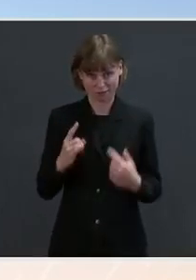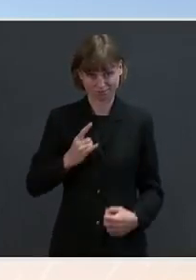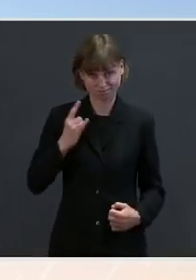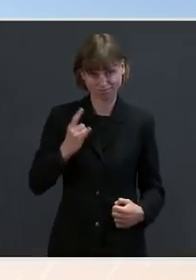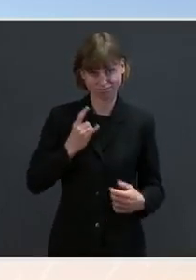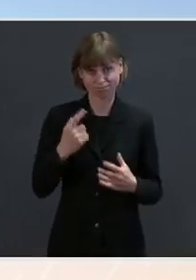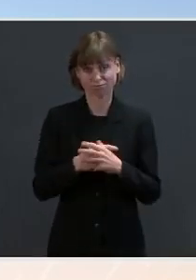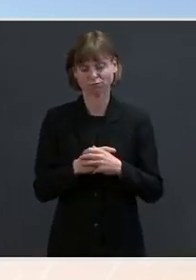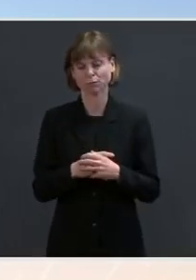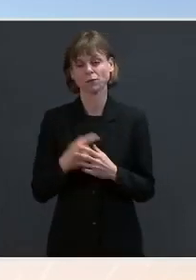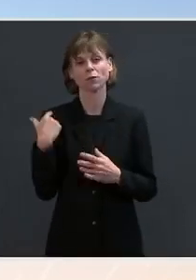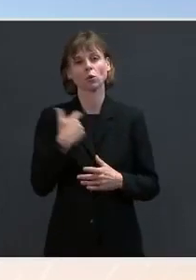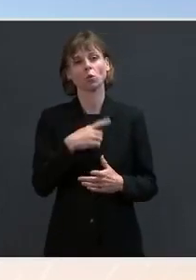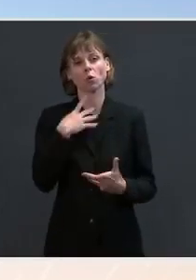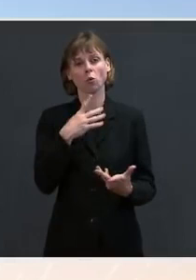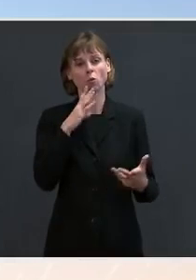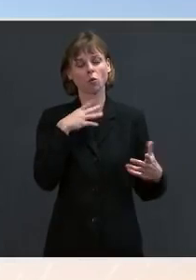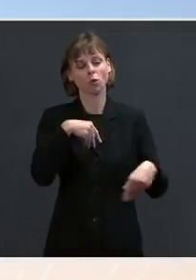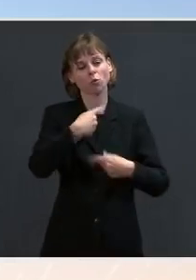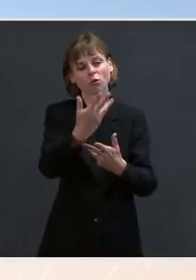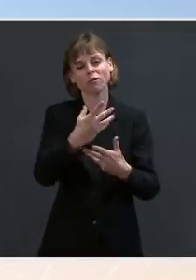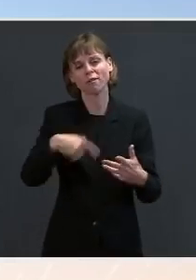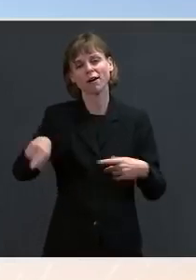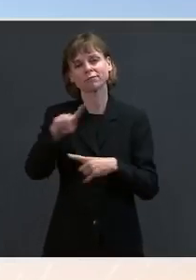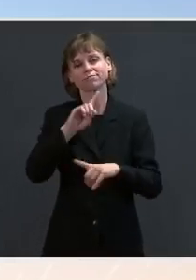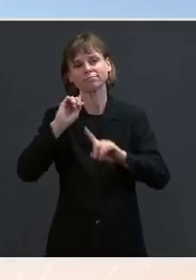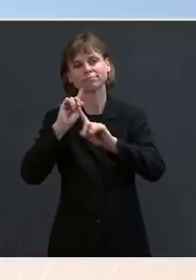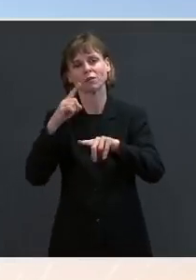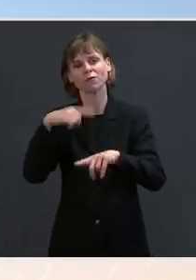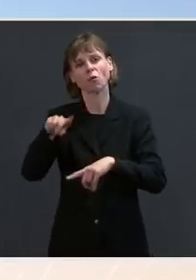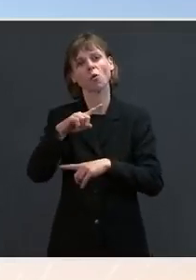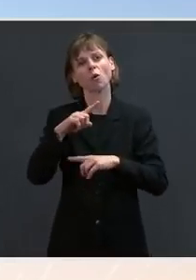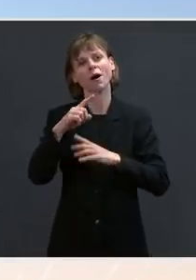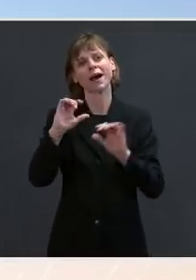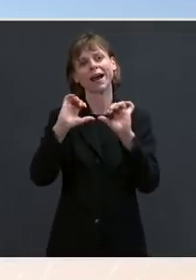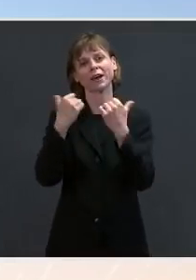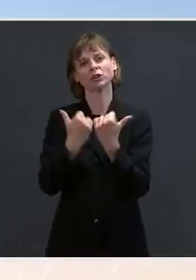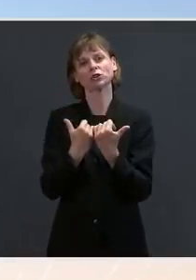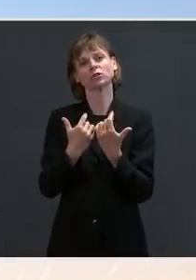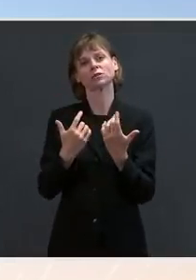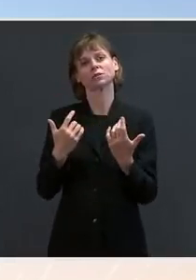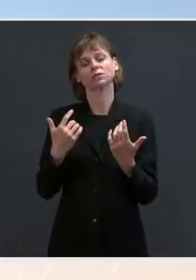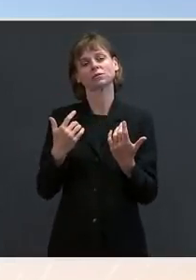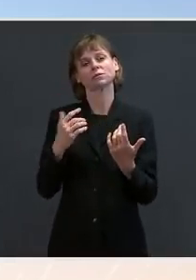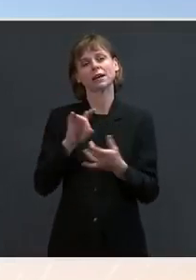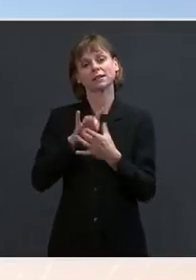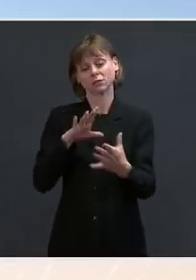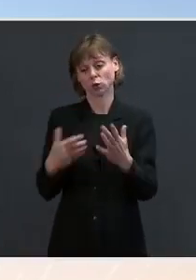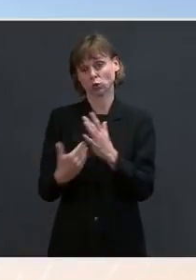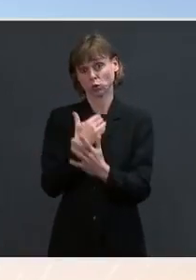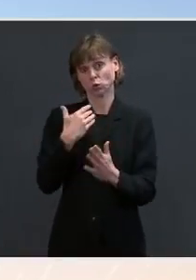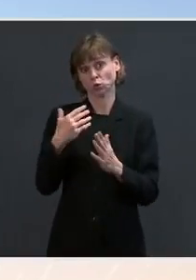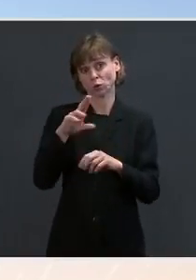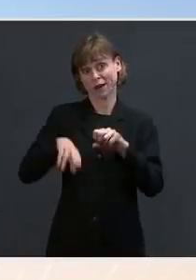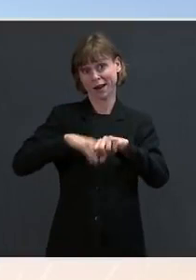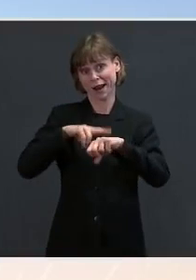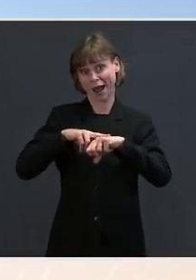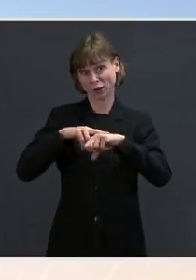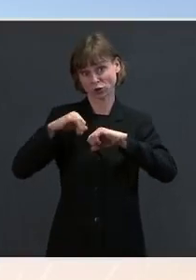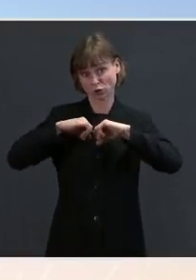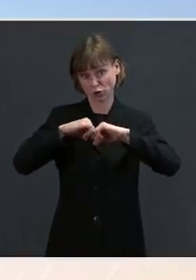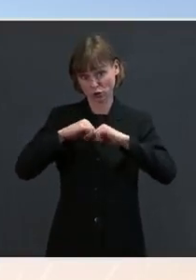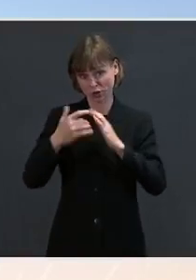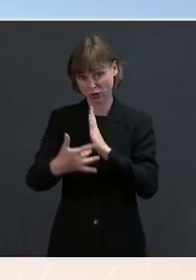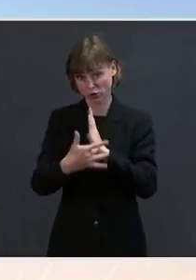and agencies in advance of a new national security strategy, which we expect to release later this year, as many past presidents have done. And we will